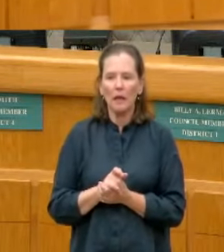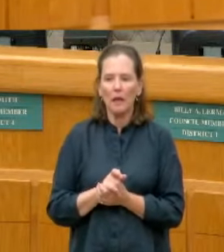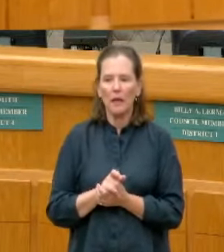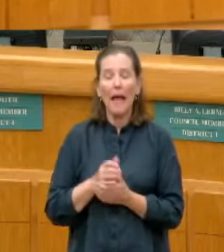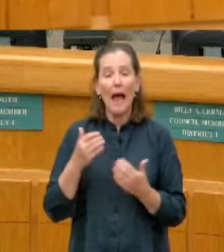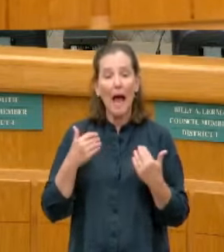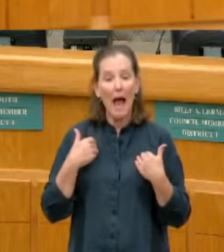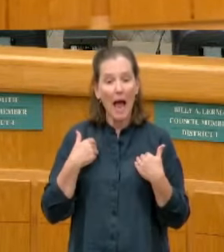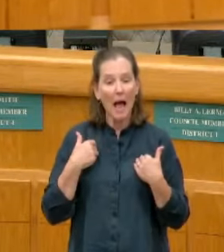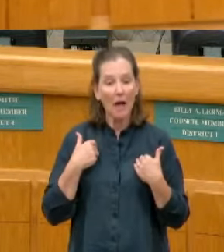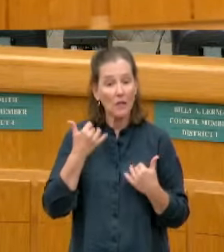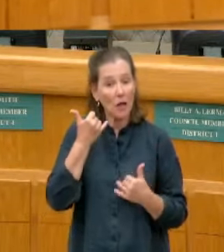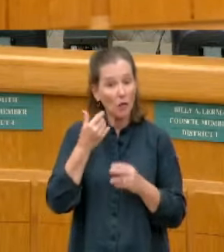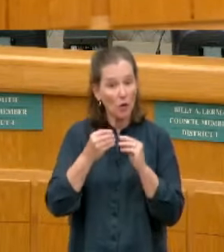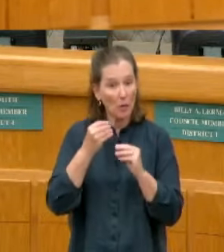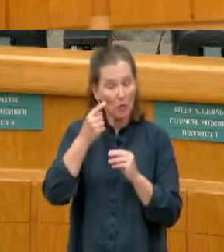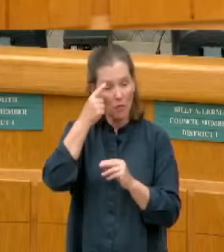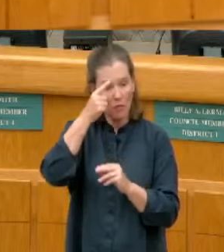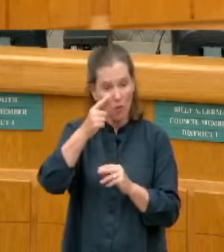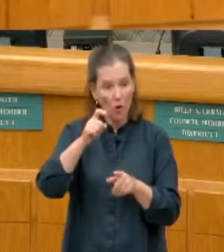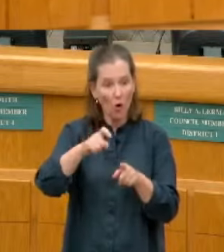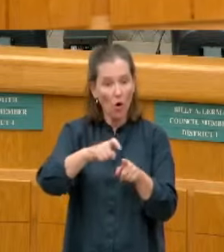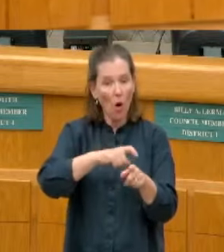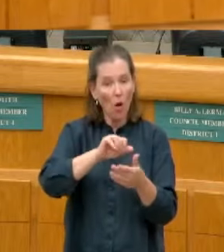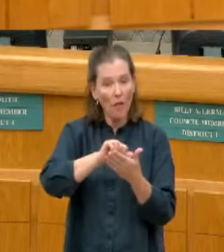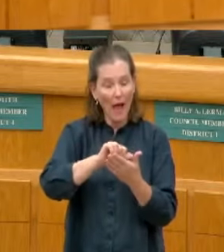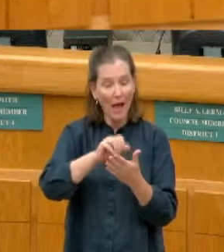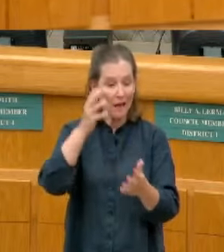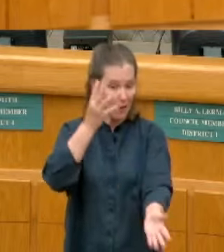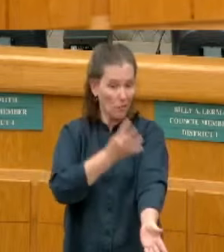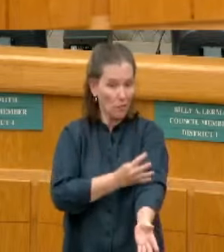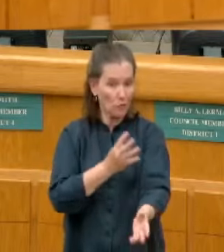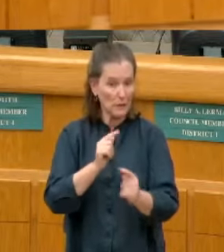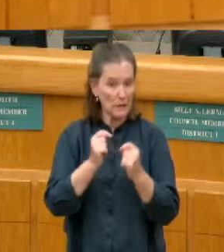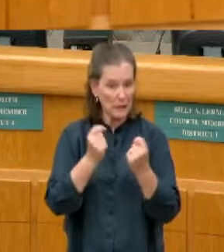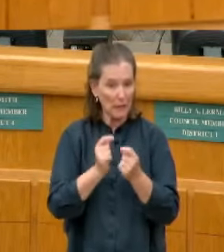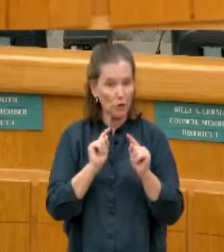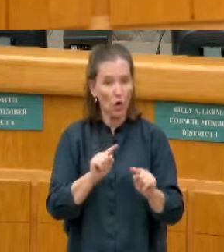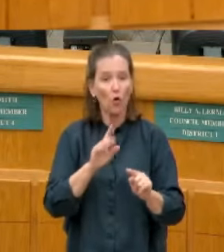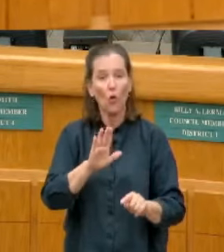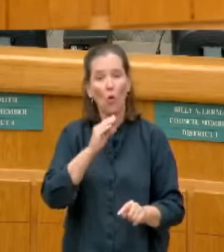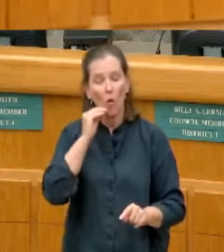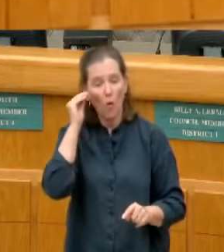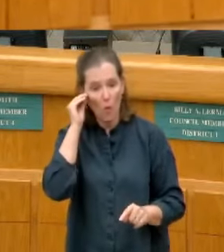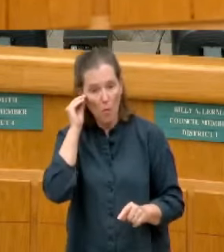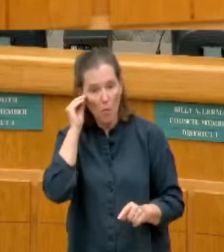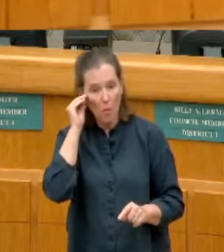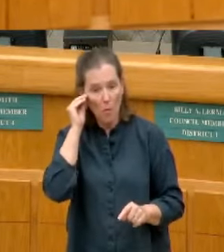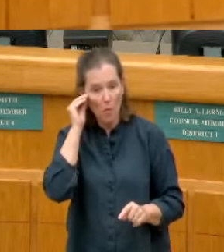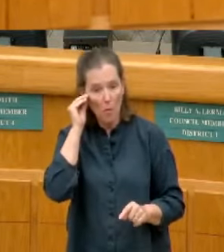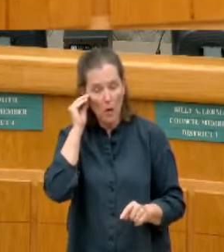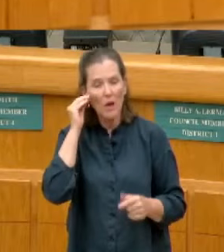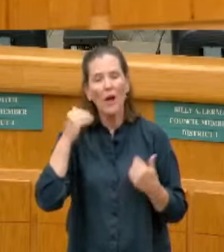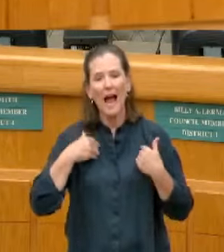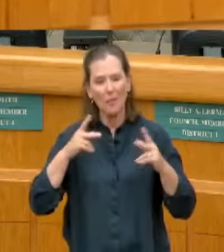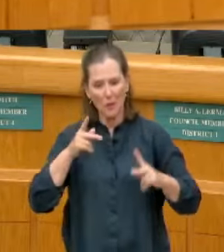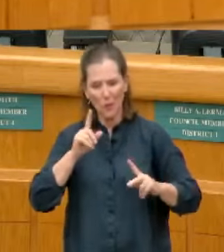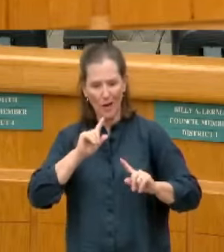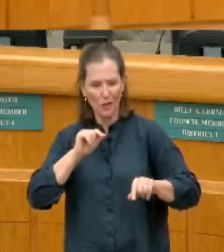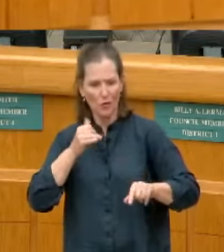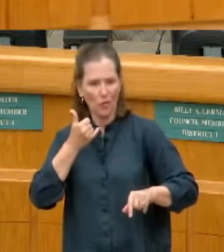infusion team to come mobile to your house, and it works through a call center. So in order for providers, that means doctors